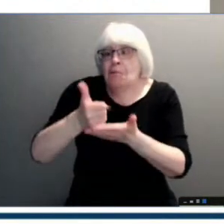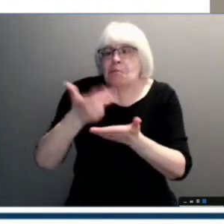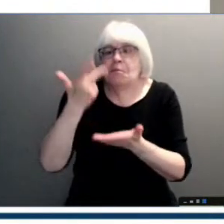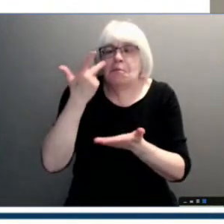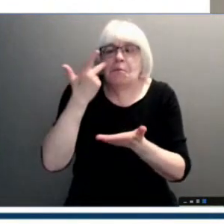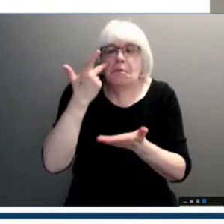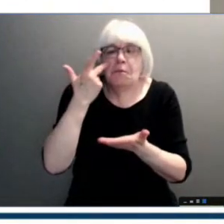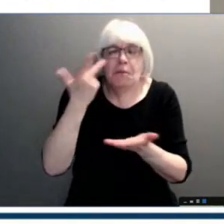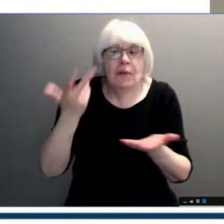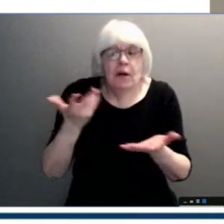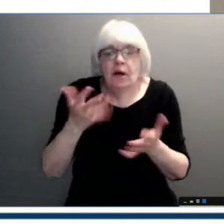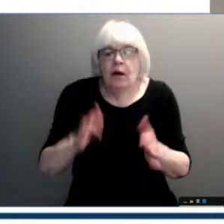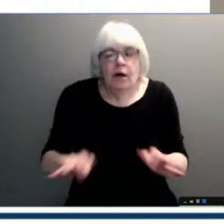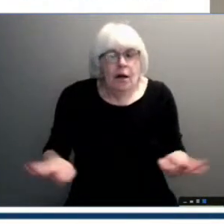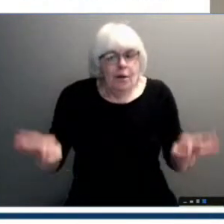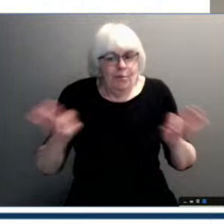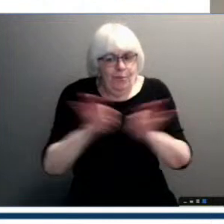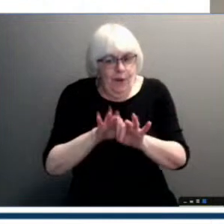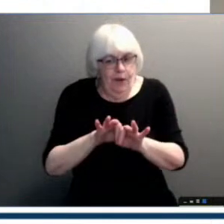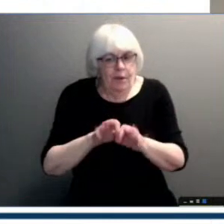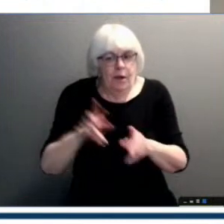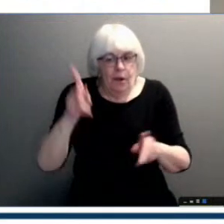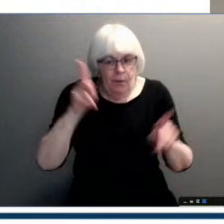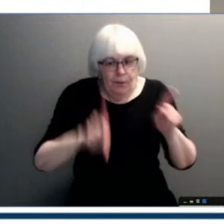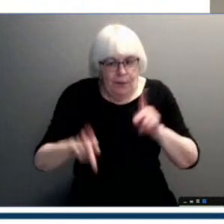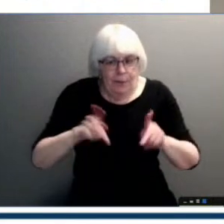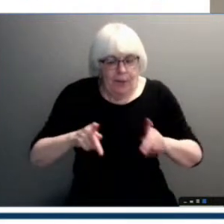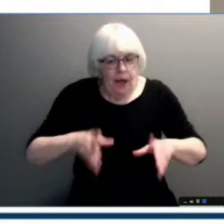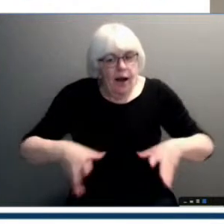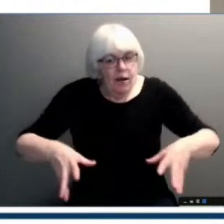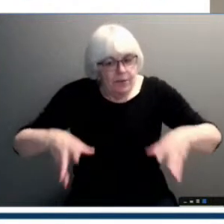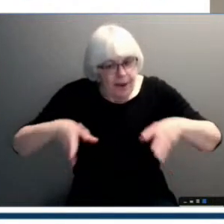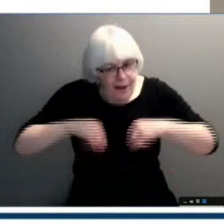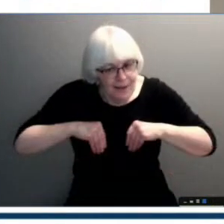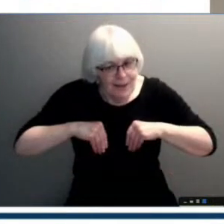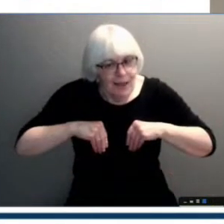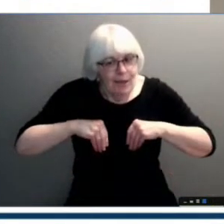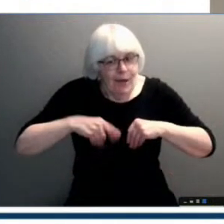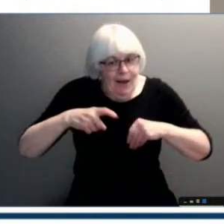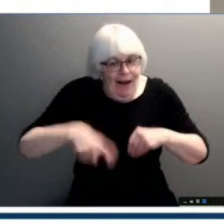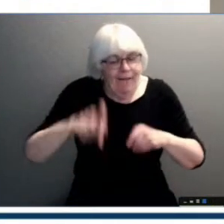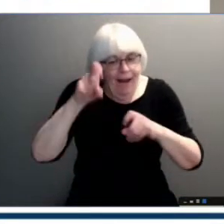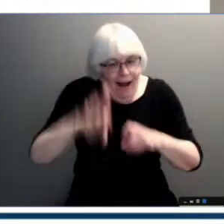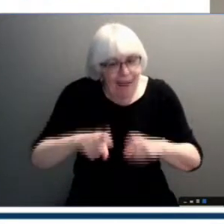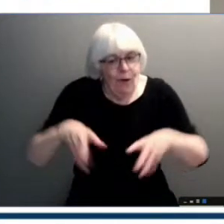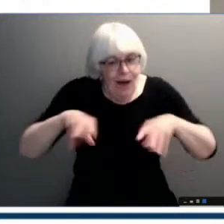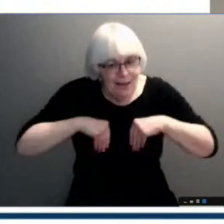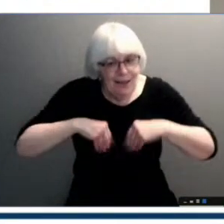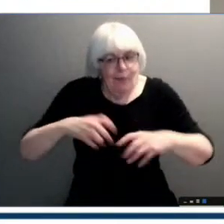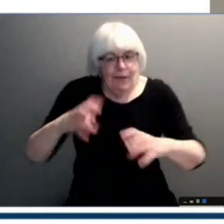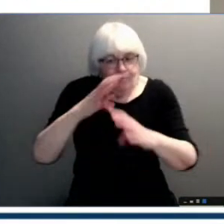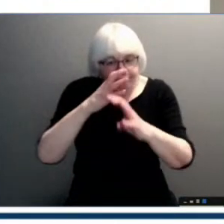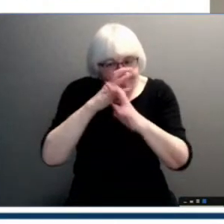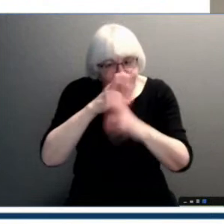Nova Scotians to buy into this and everybody to slow down. It doesn't take restrictions, us restricting things to